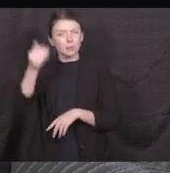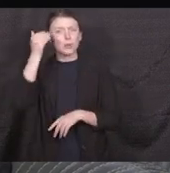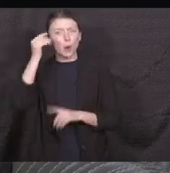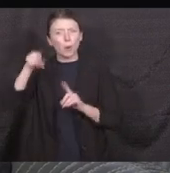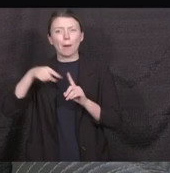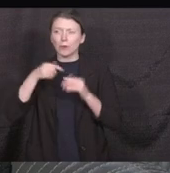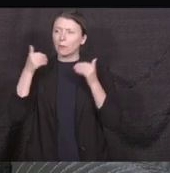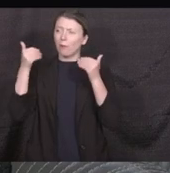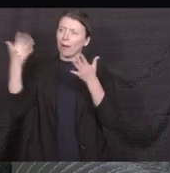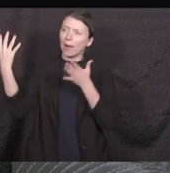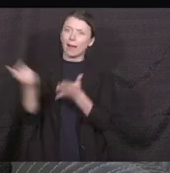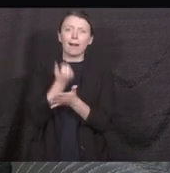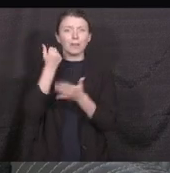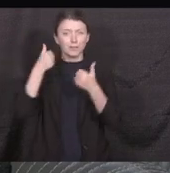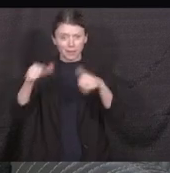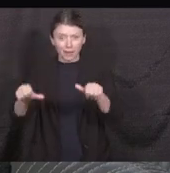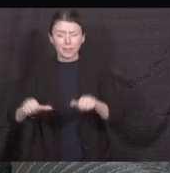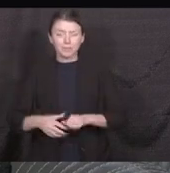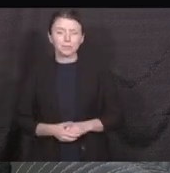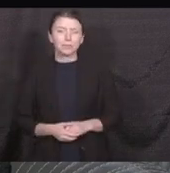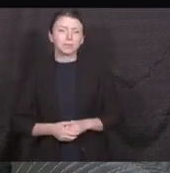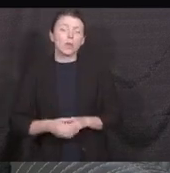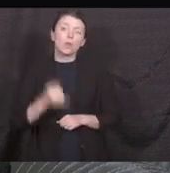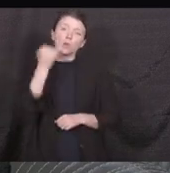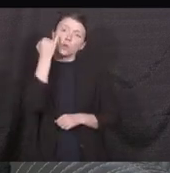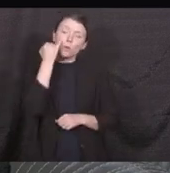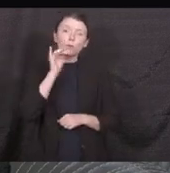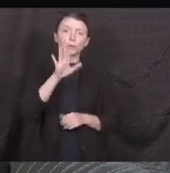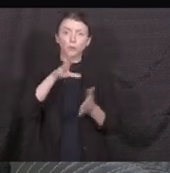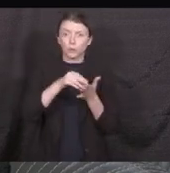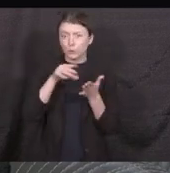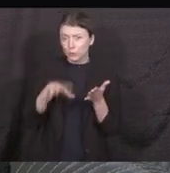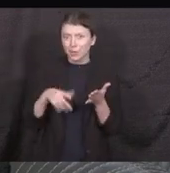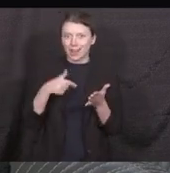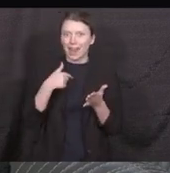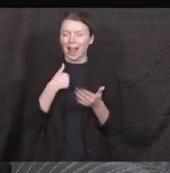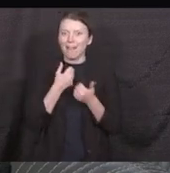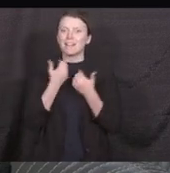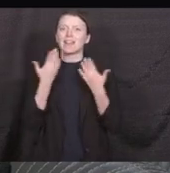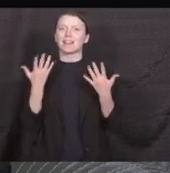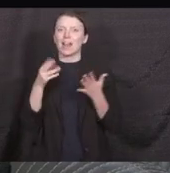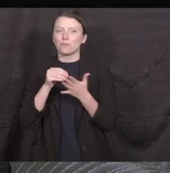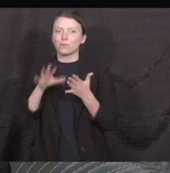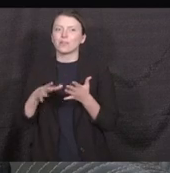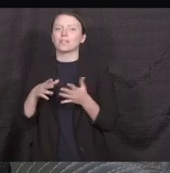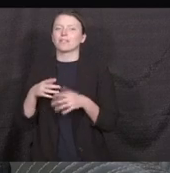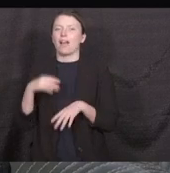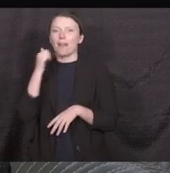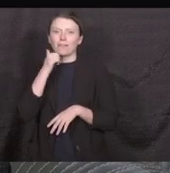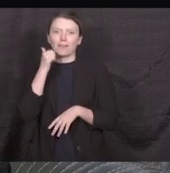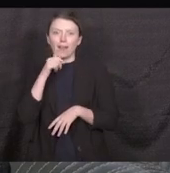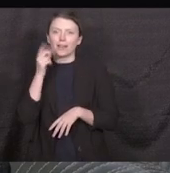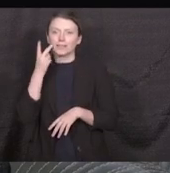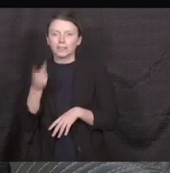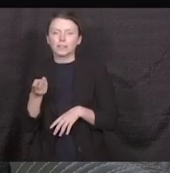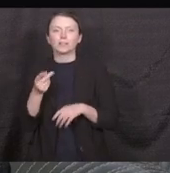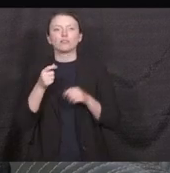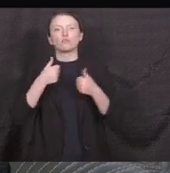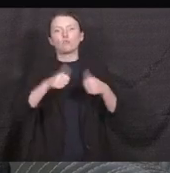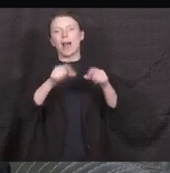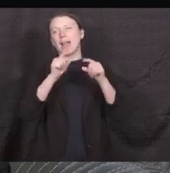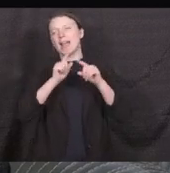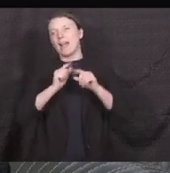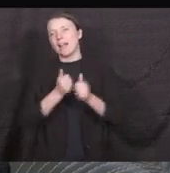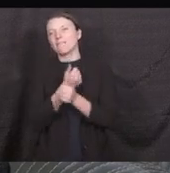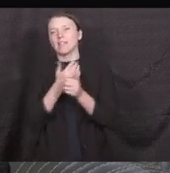for. And so, if you're a student, and I deal a lot with students, try everything. As Eli was